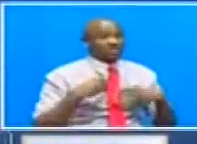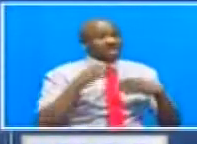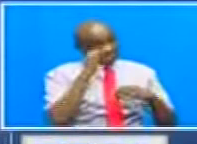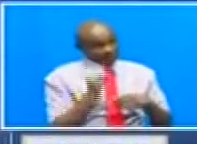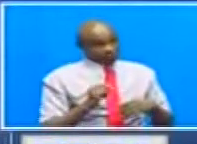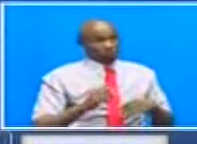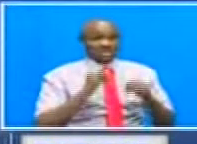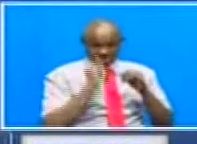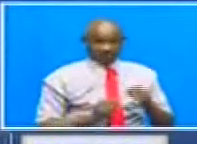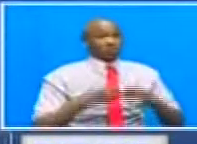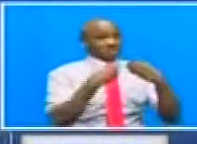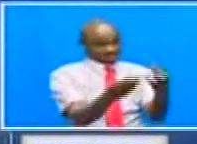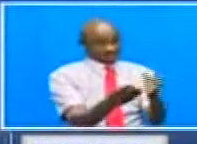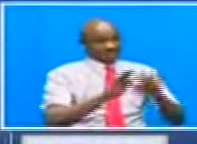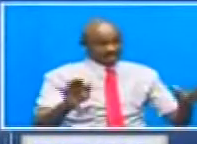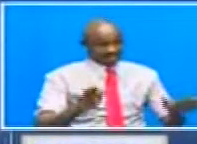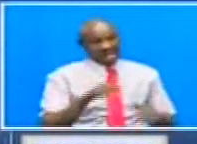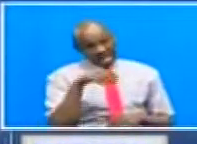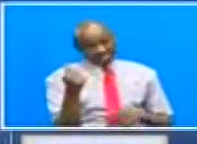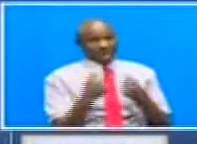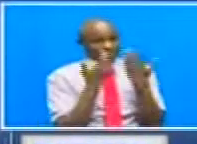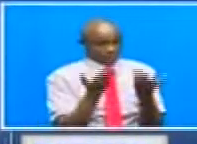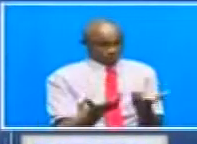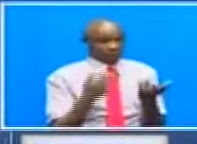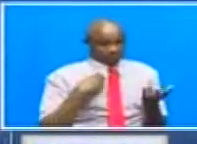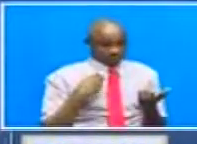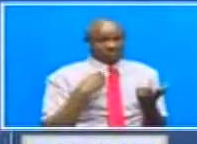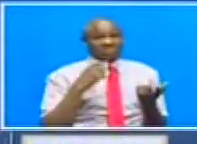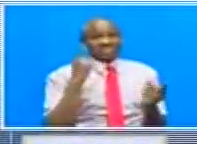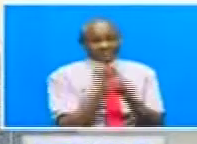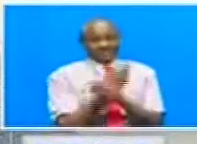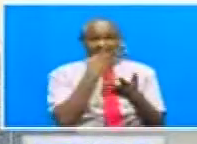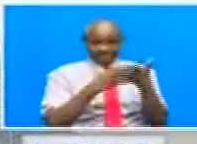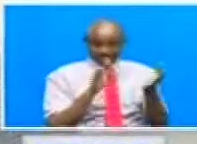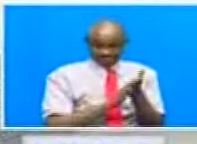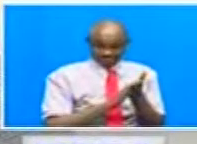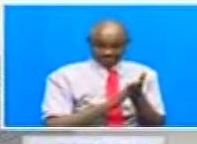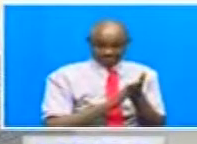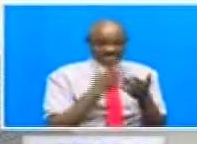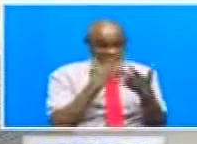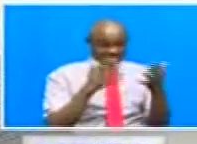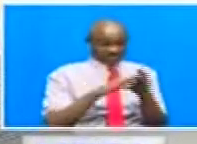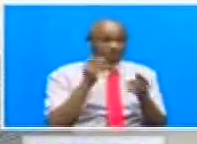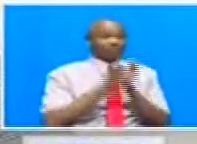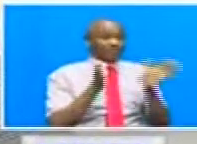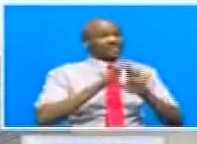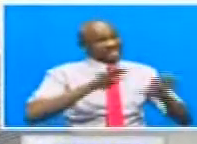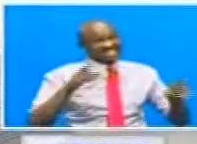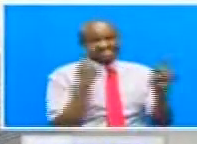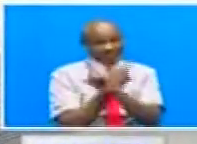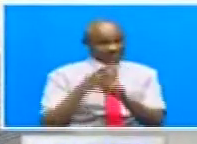individuals. Others have come out as a result of settlement schemes on public land in parts of the